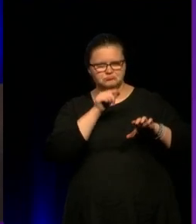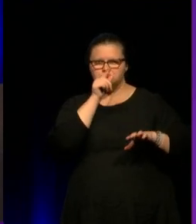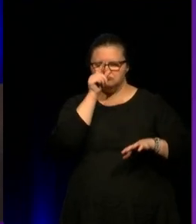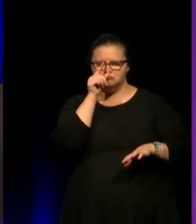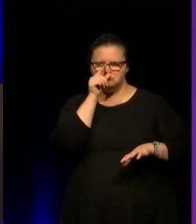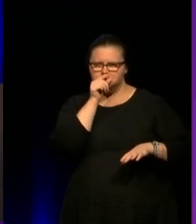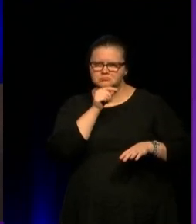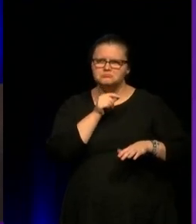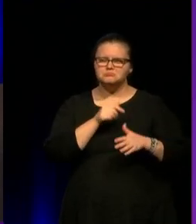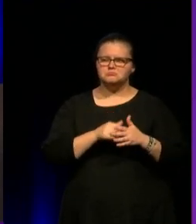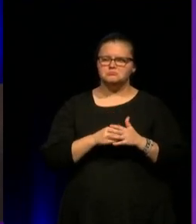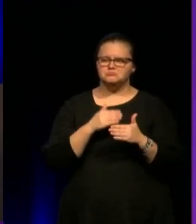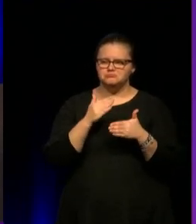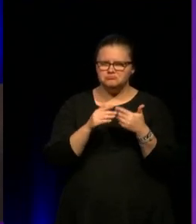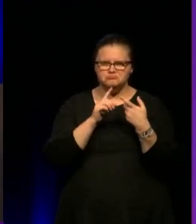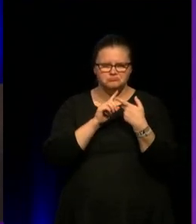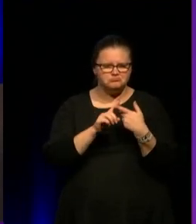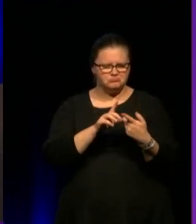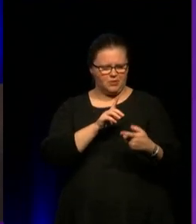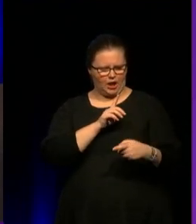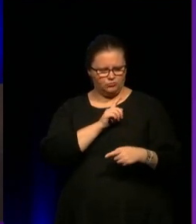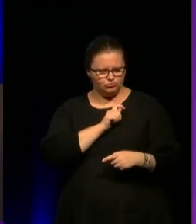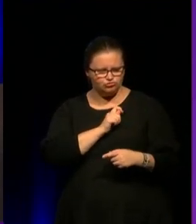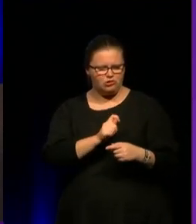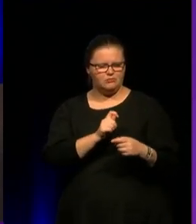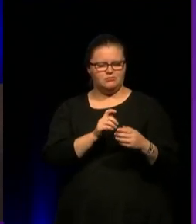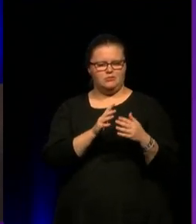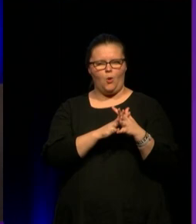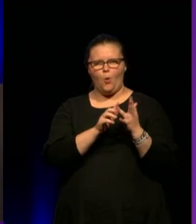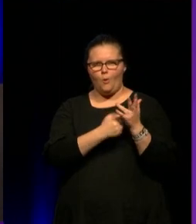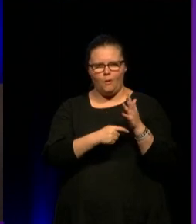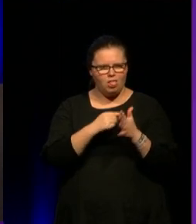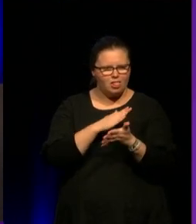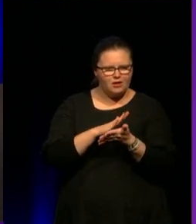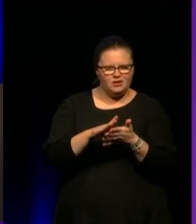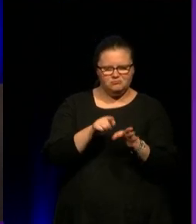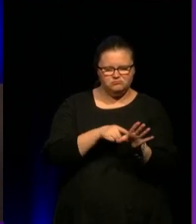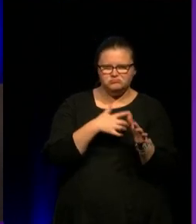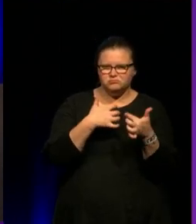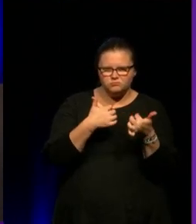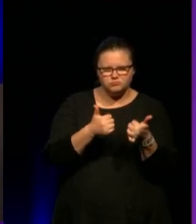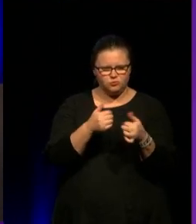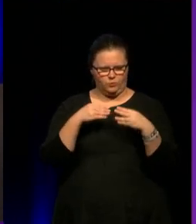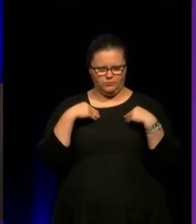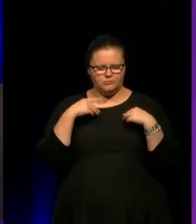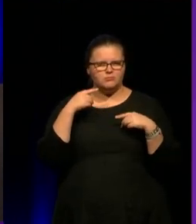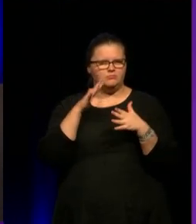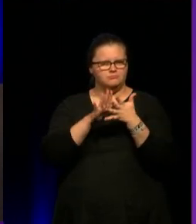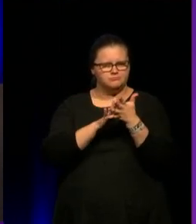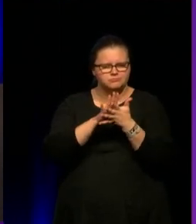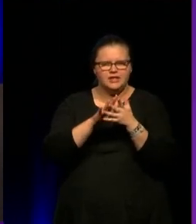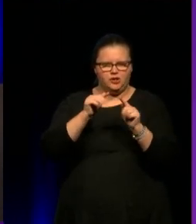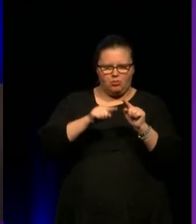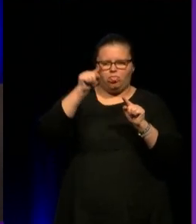into an established, trustworthy business relatively swiftly so that people can have confidence to predictability invest. And so on. Yeah,